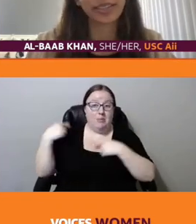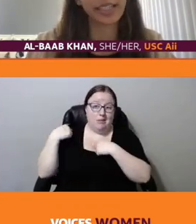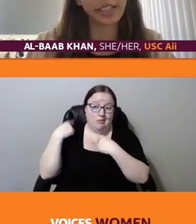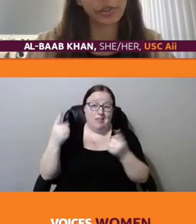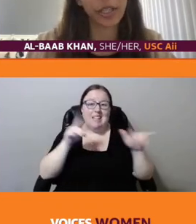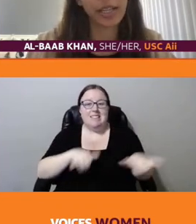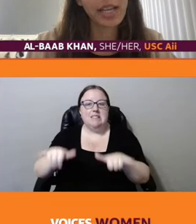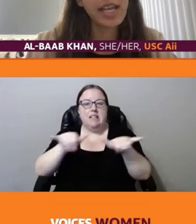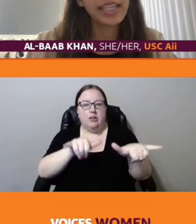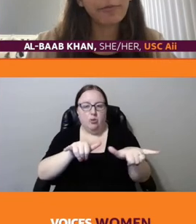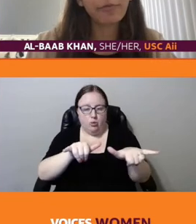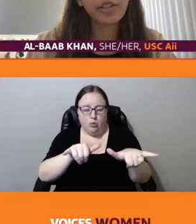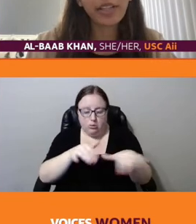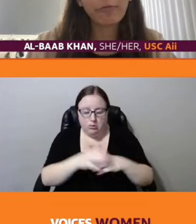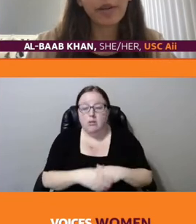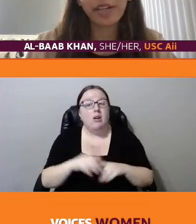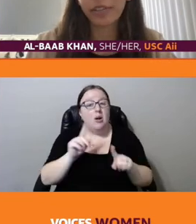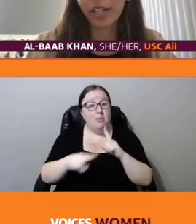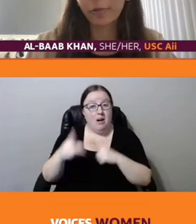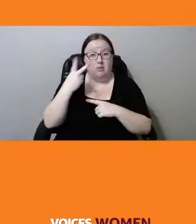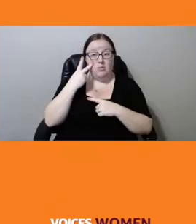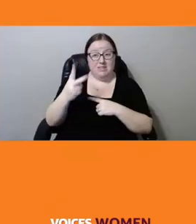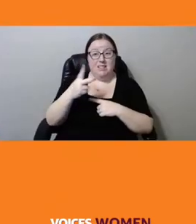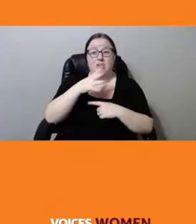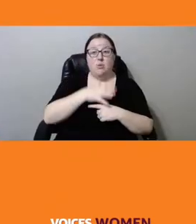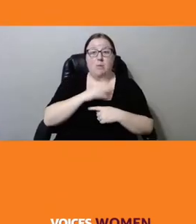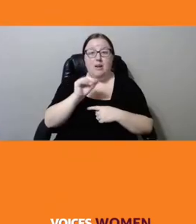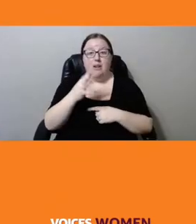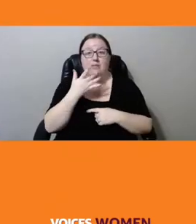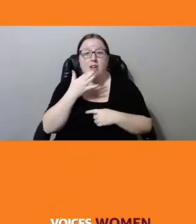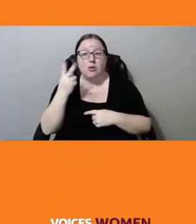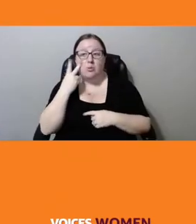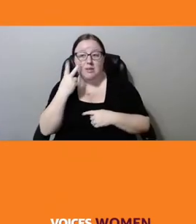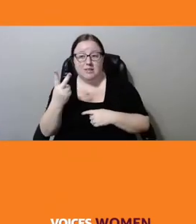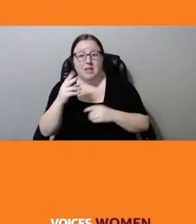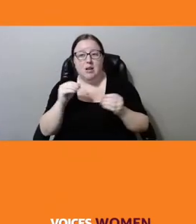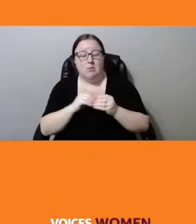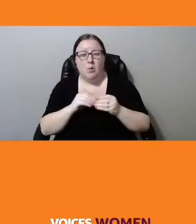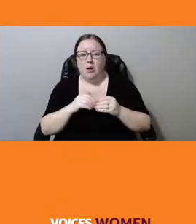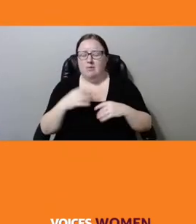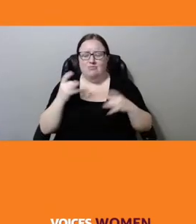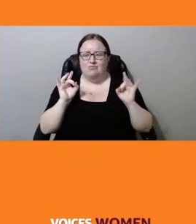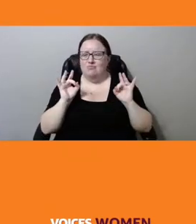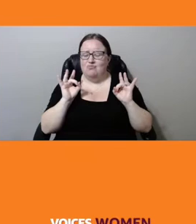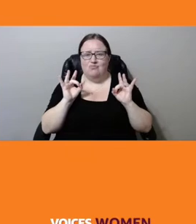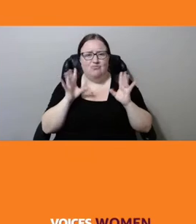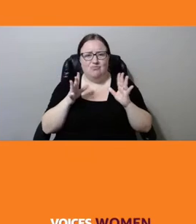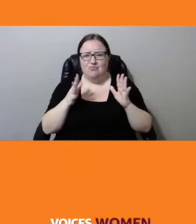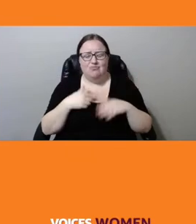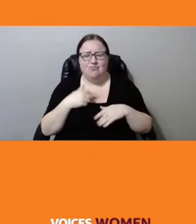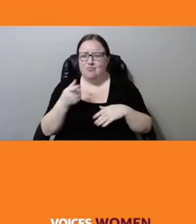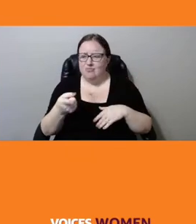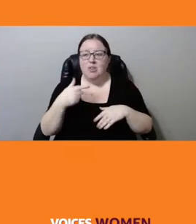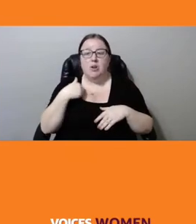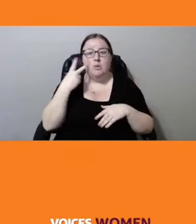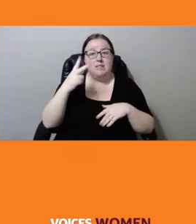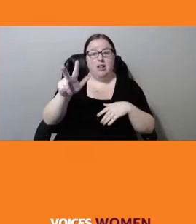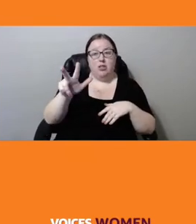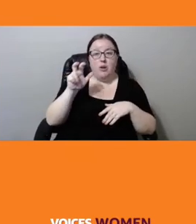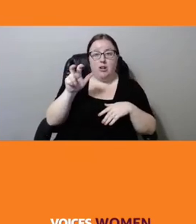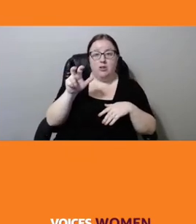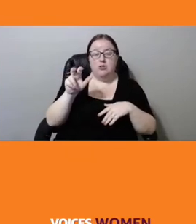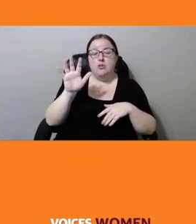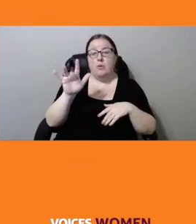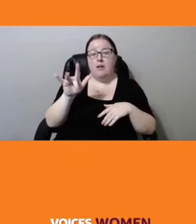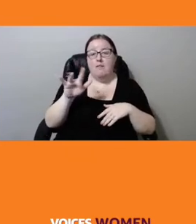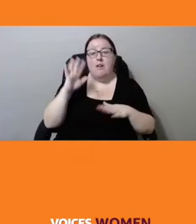standard across the industry. Yet when we look at women of color, we see an even more devastating truth. And across 325